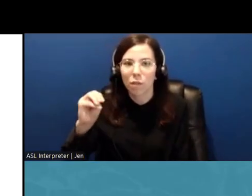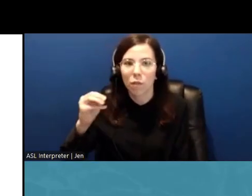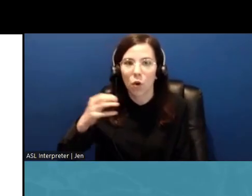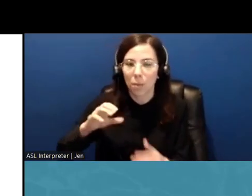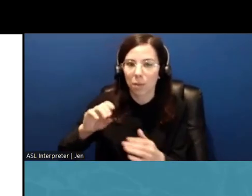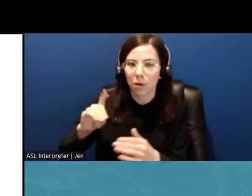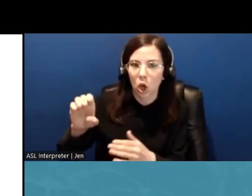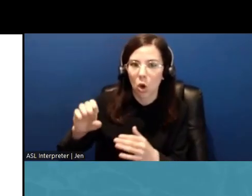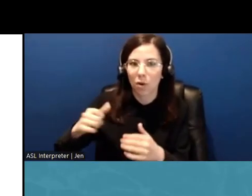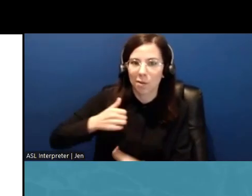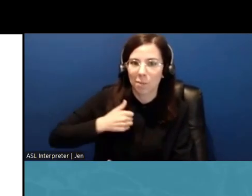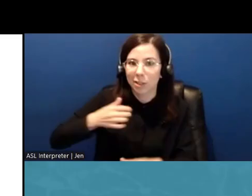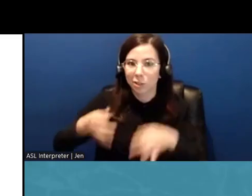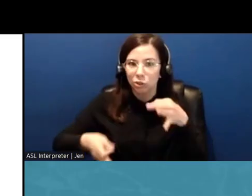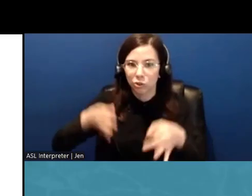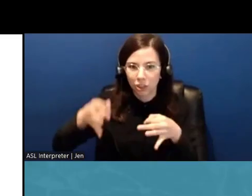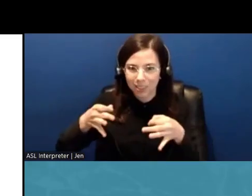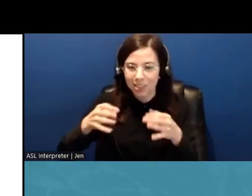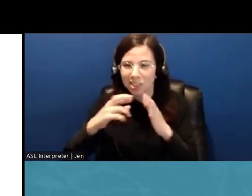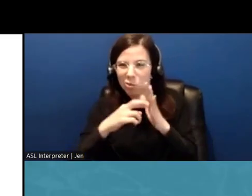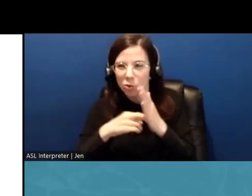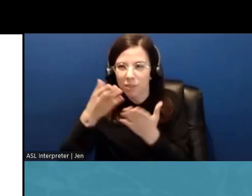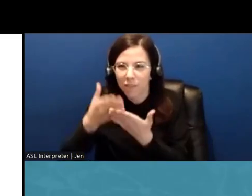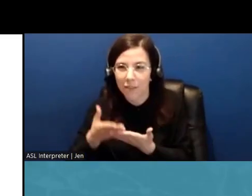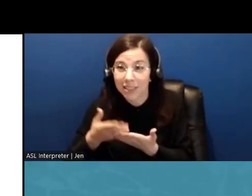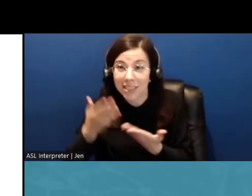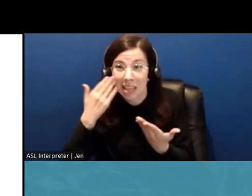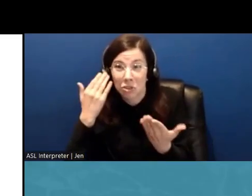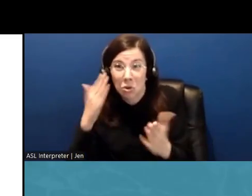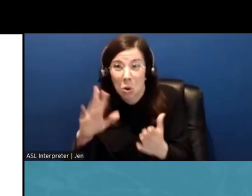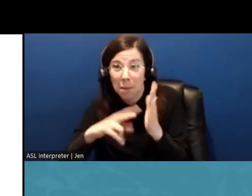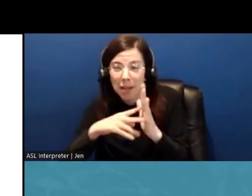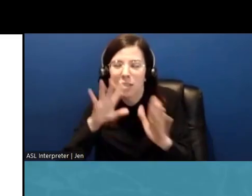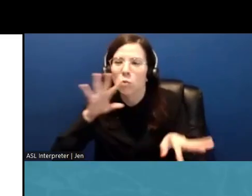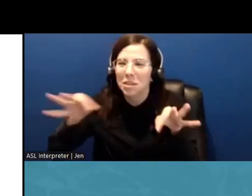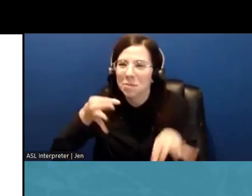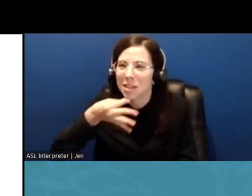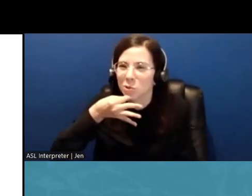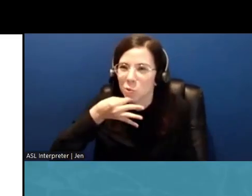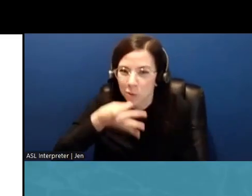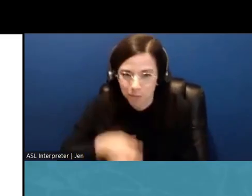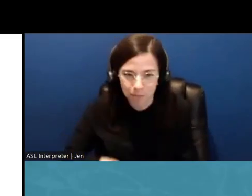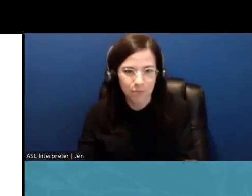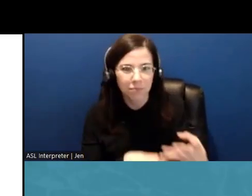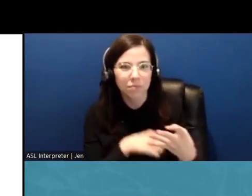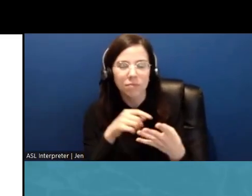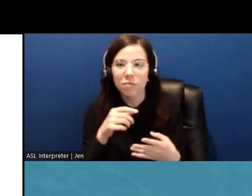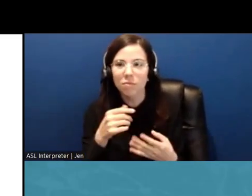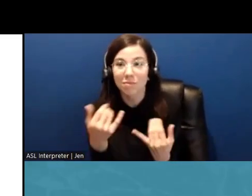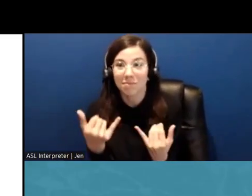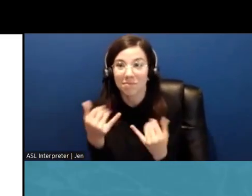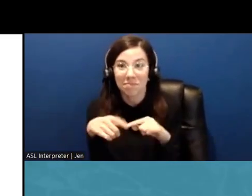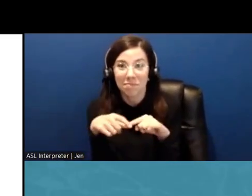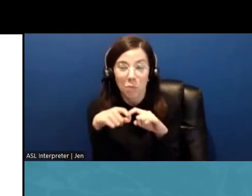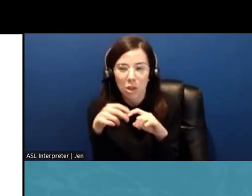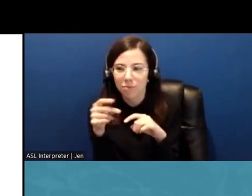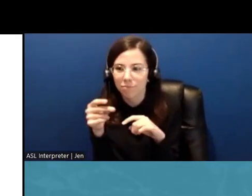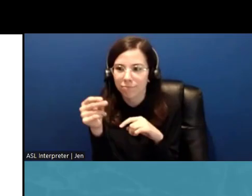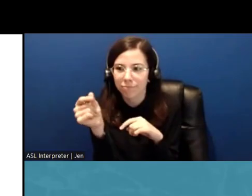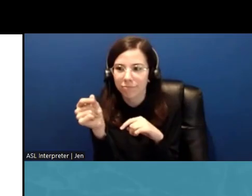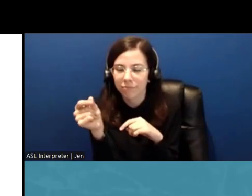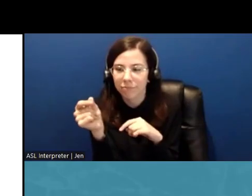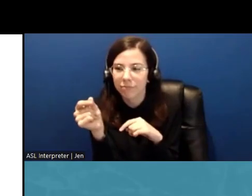what 6B is, hang in there. We're going to tell you about it. I also am going to pause right here. In